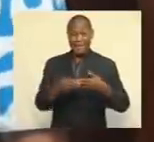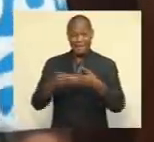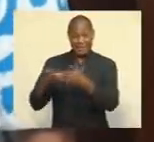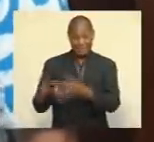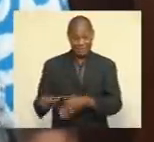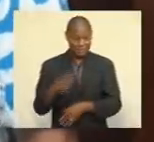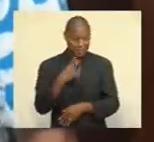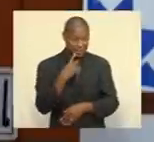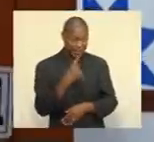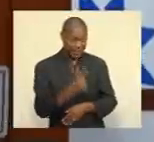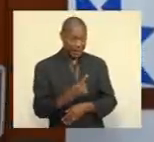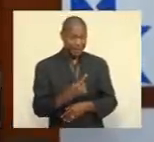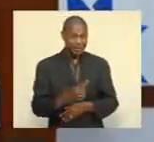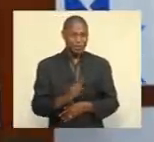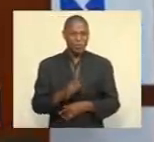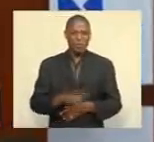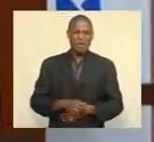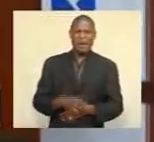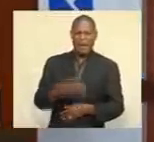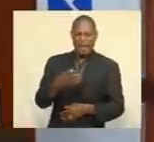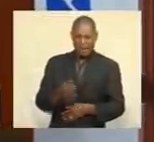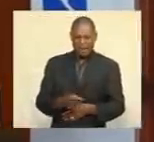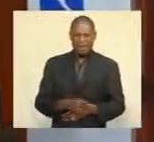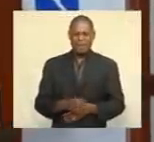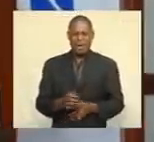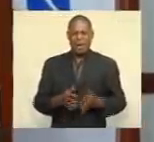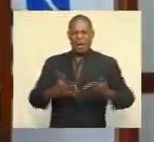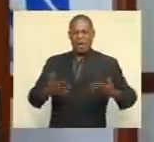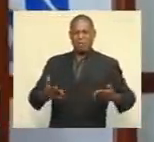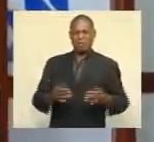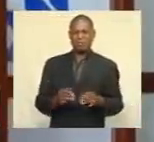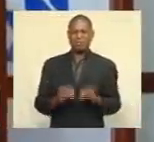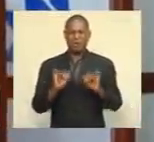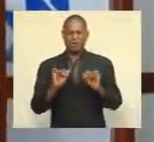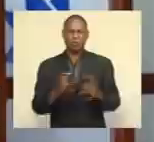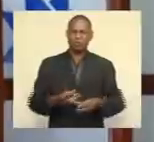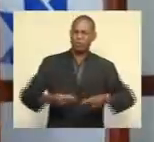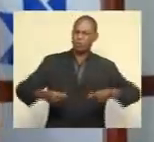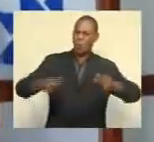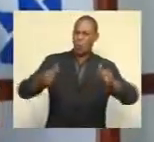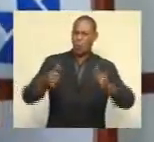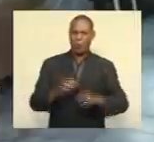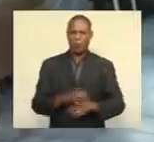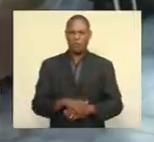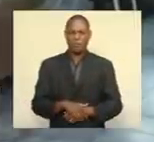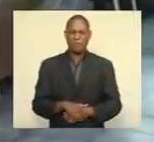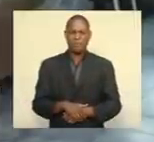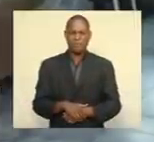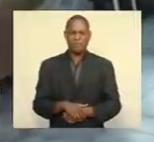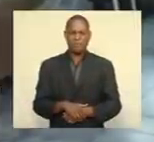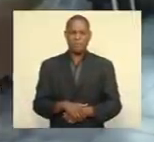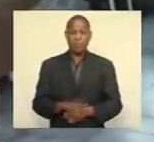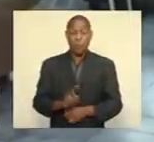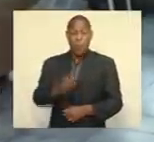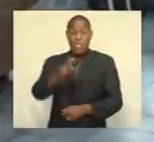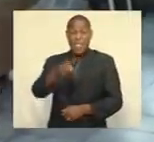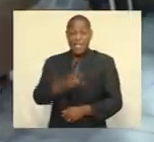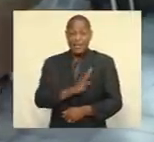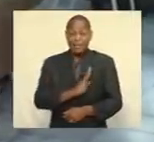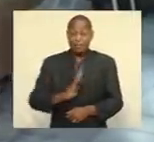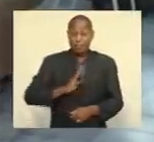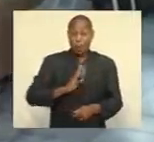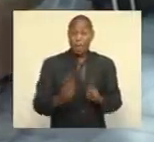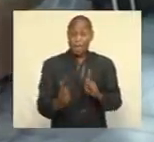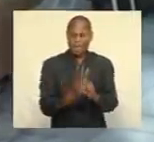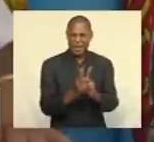working towards addressing various internal issues among its members. And, in the next Management Board meeting in May, we will